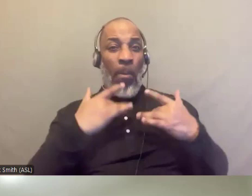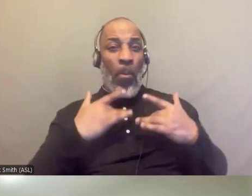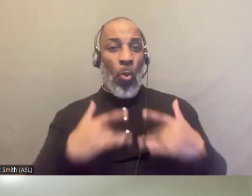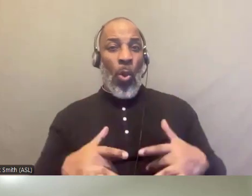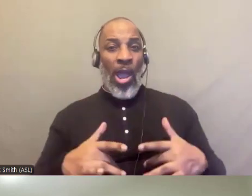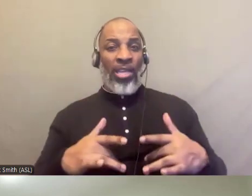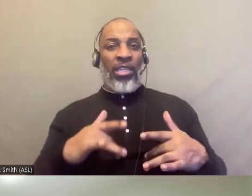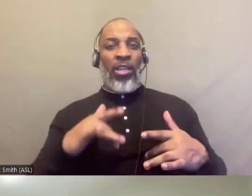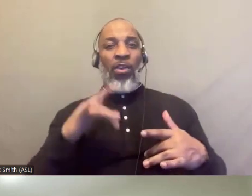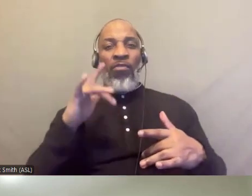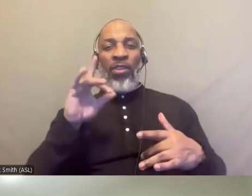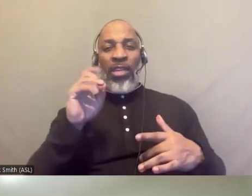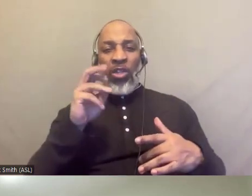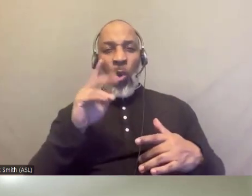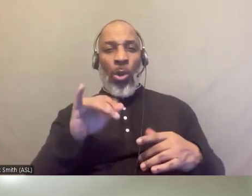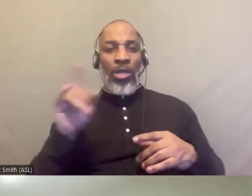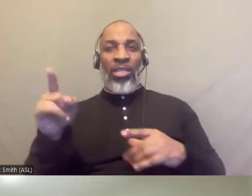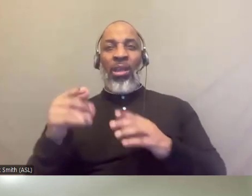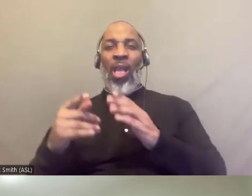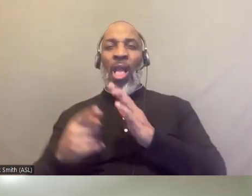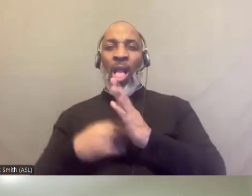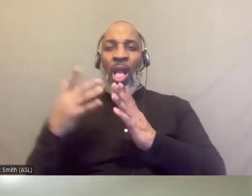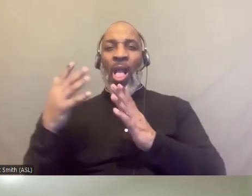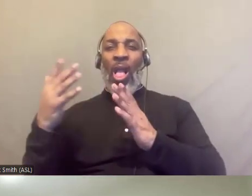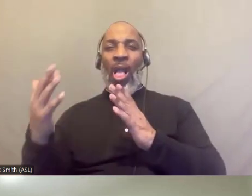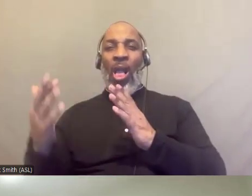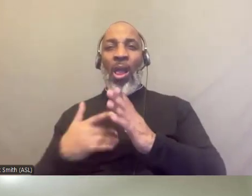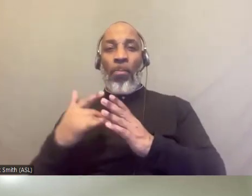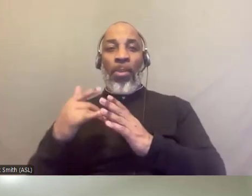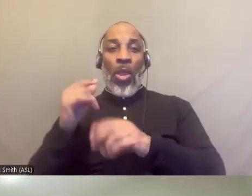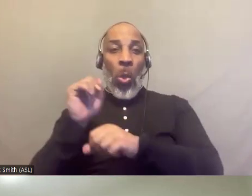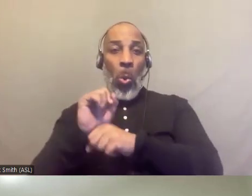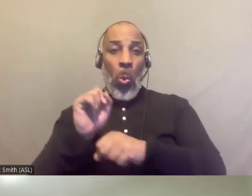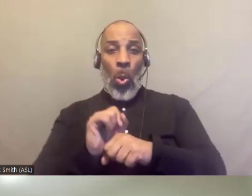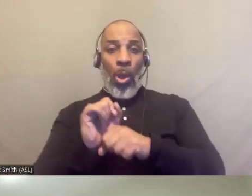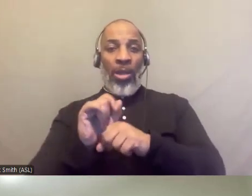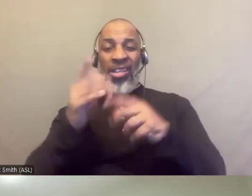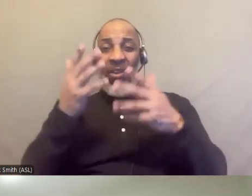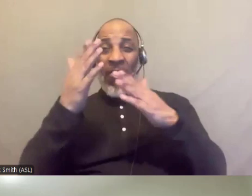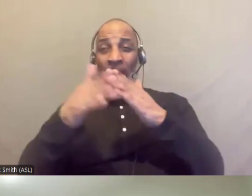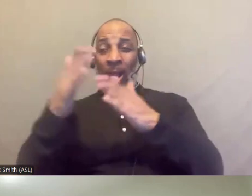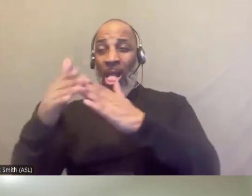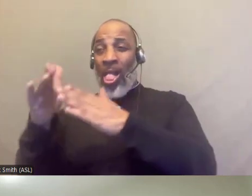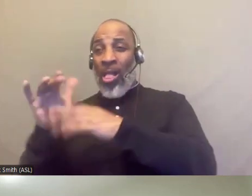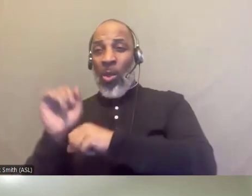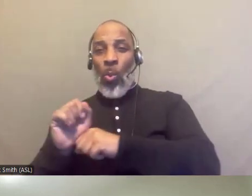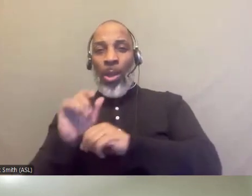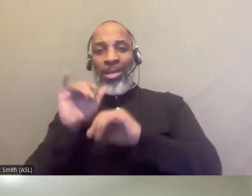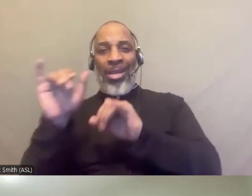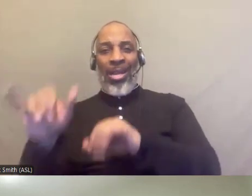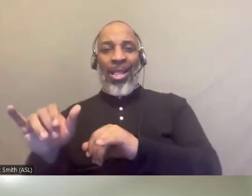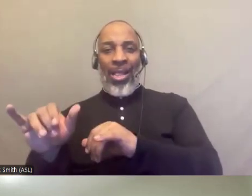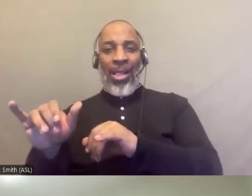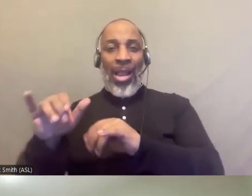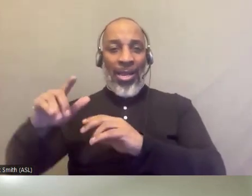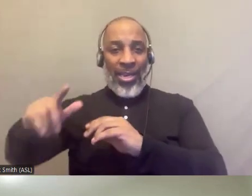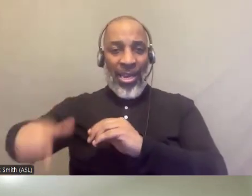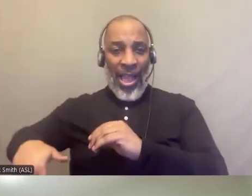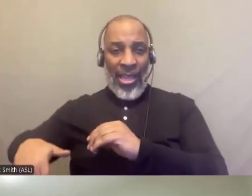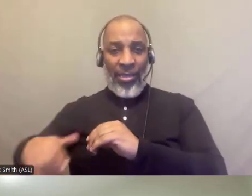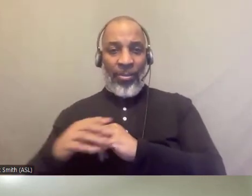she is occasionally late for work. In order to complete her work on some days, she has to stay